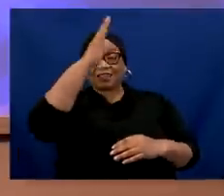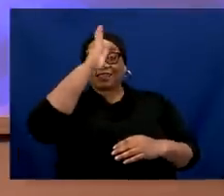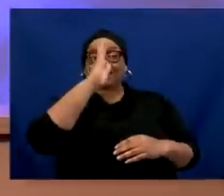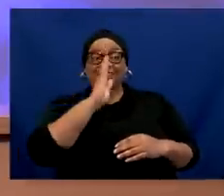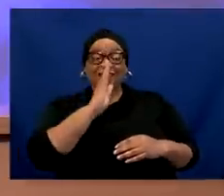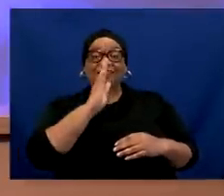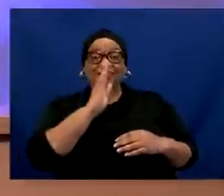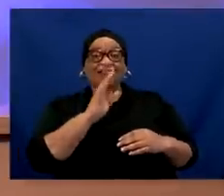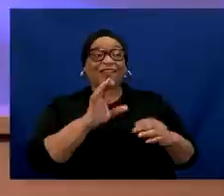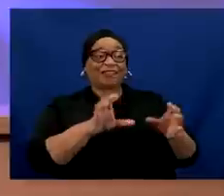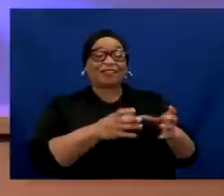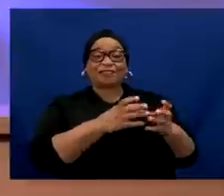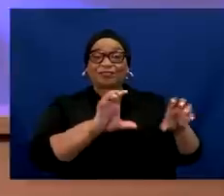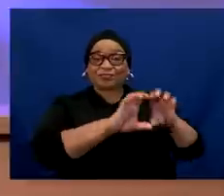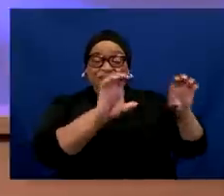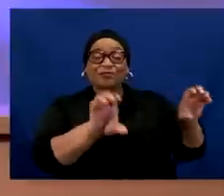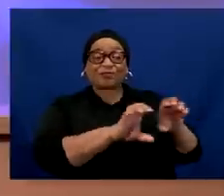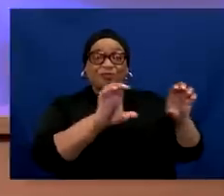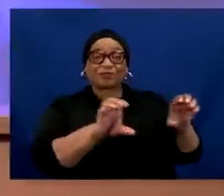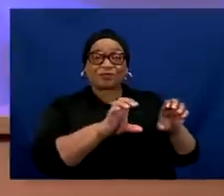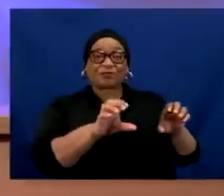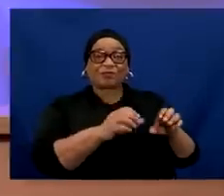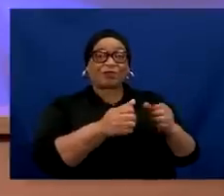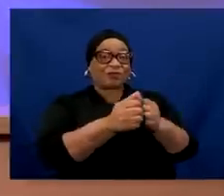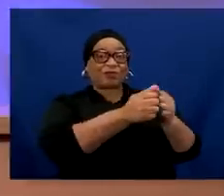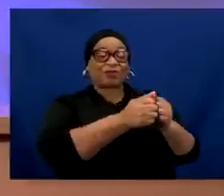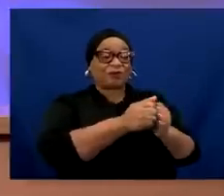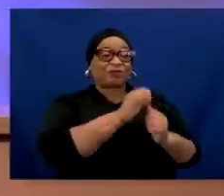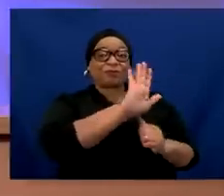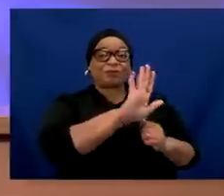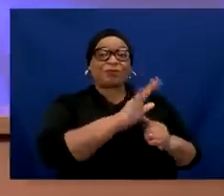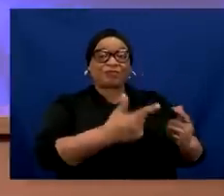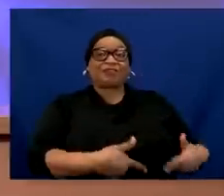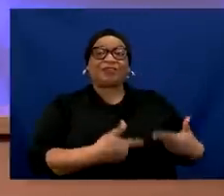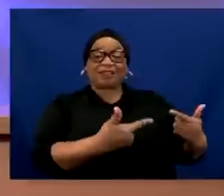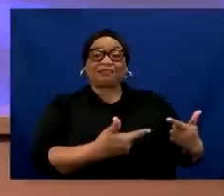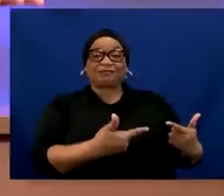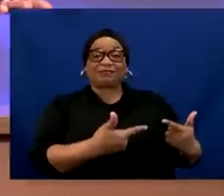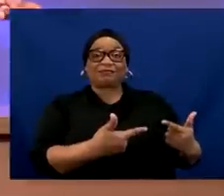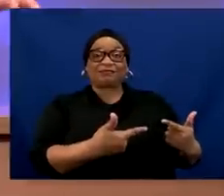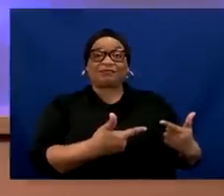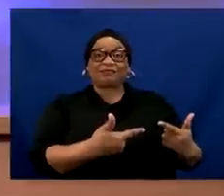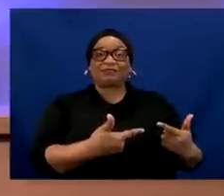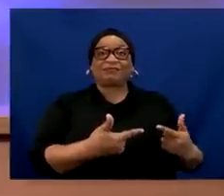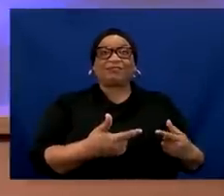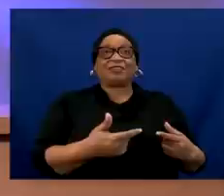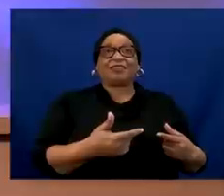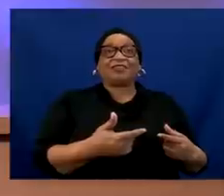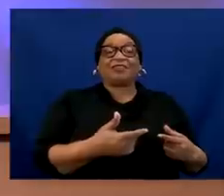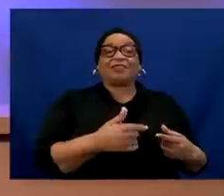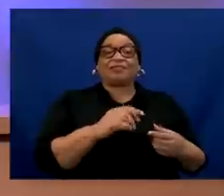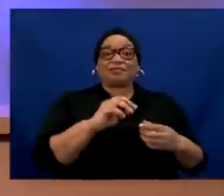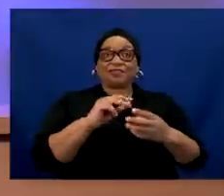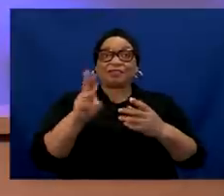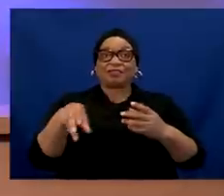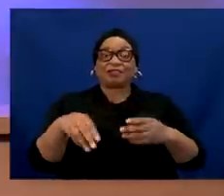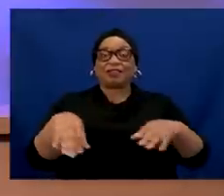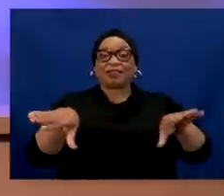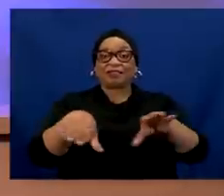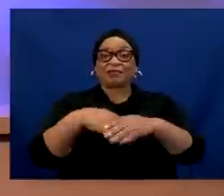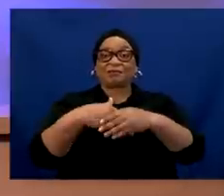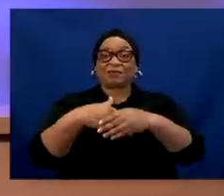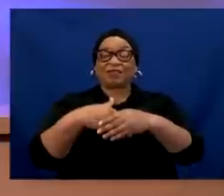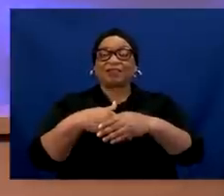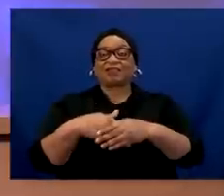you up. That's not exactly how it's written. He says, virgin pledged to be married to a man named Joseph. I'm reading from the New International Version,